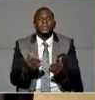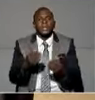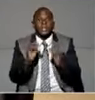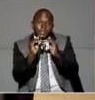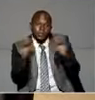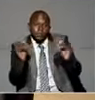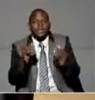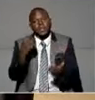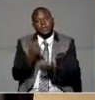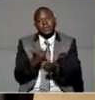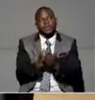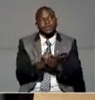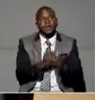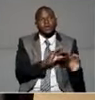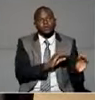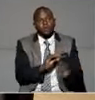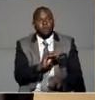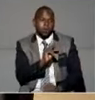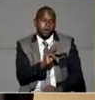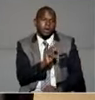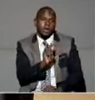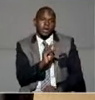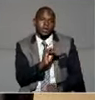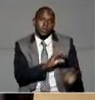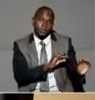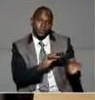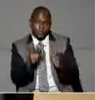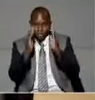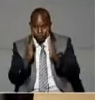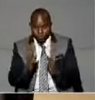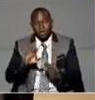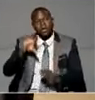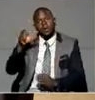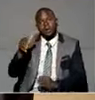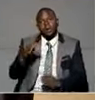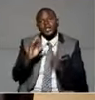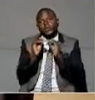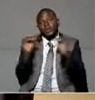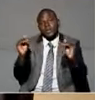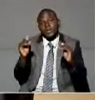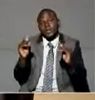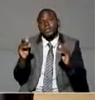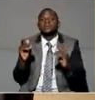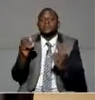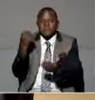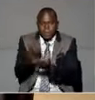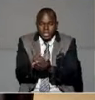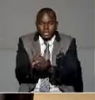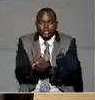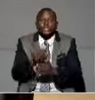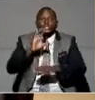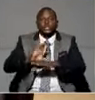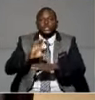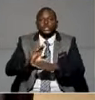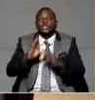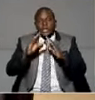Bank has moved from Katwe to Church House, and the branch of Church House is called Equity Bank Church House Branch. And we want to thank God for